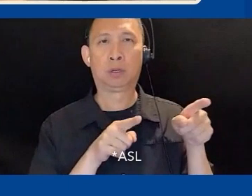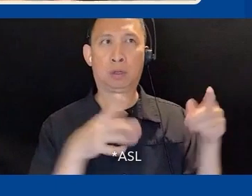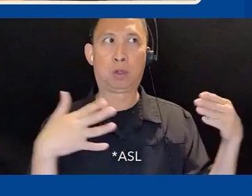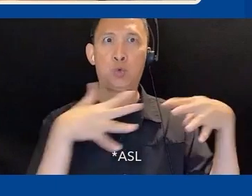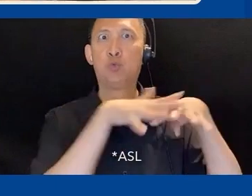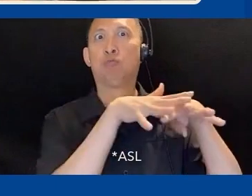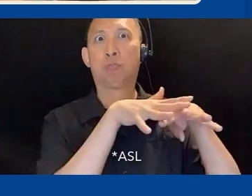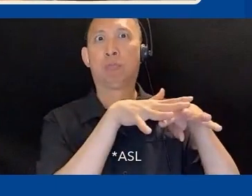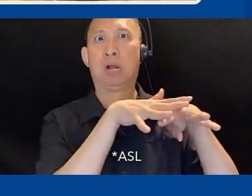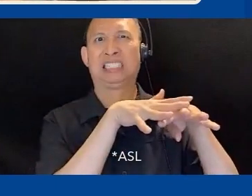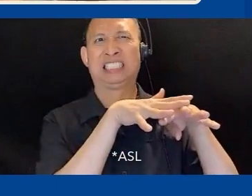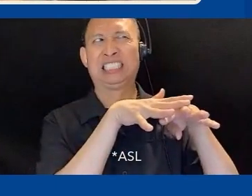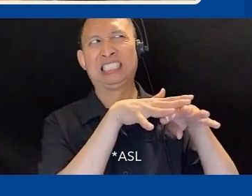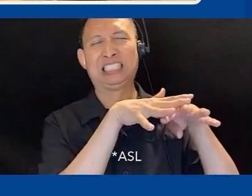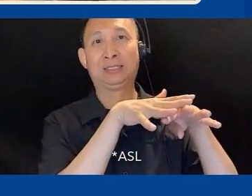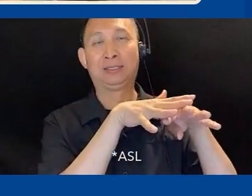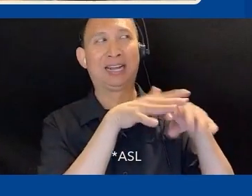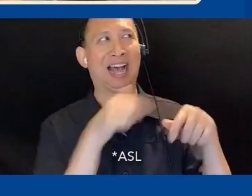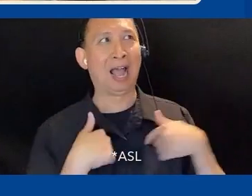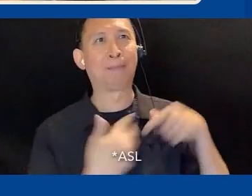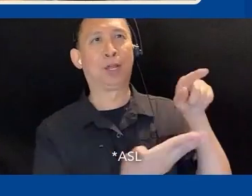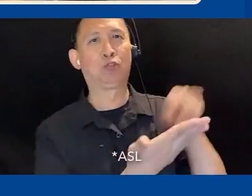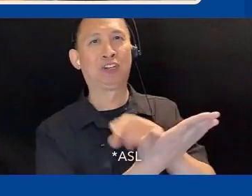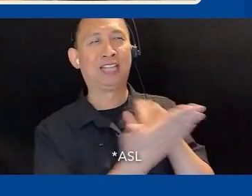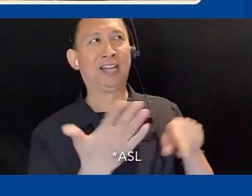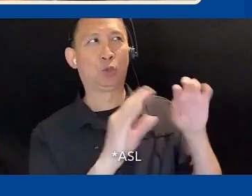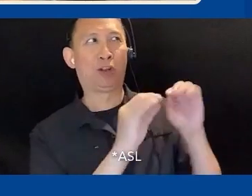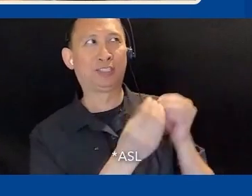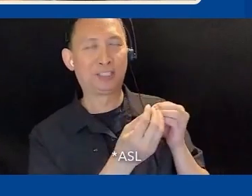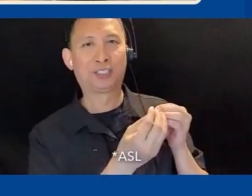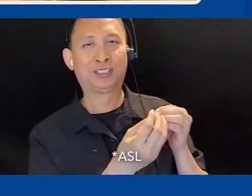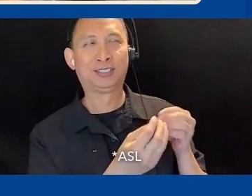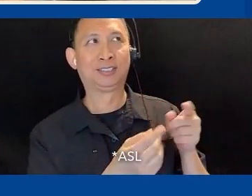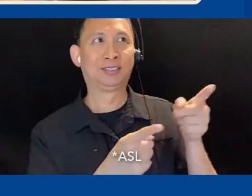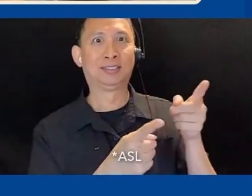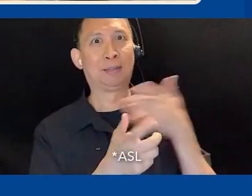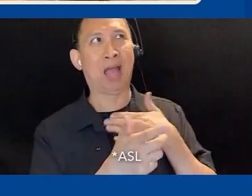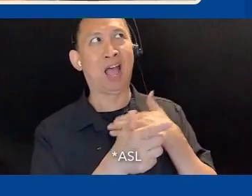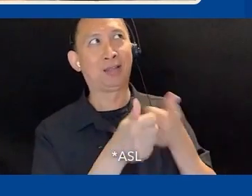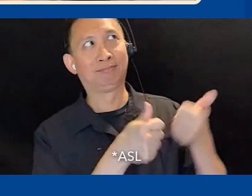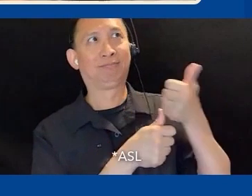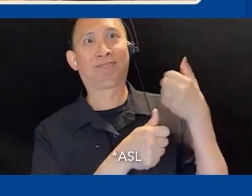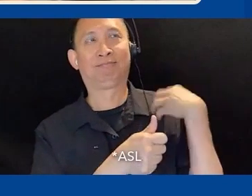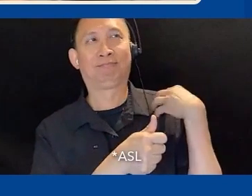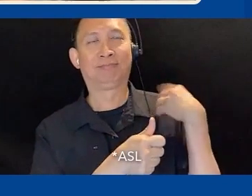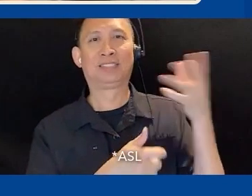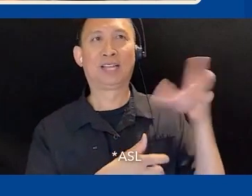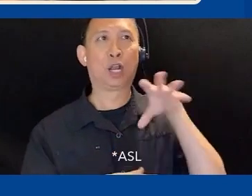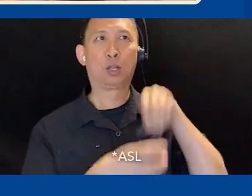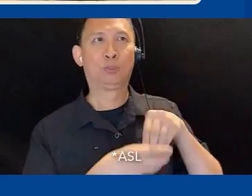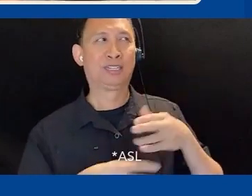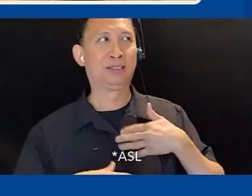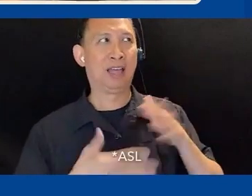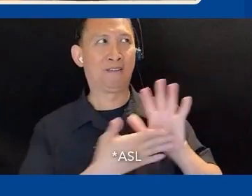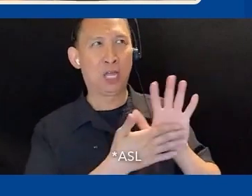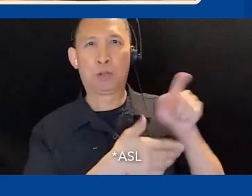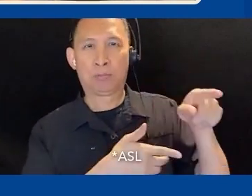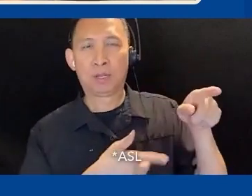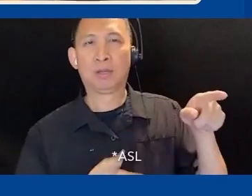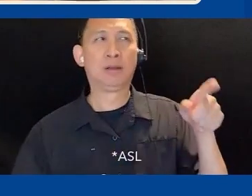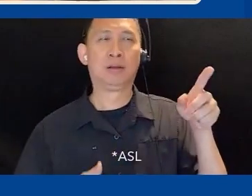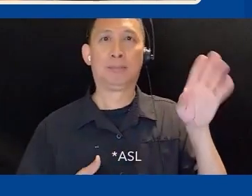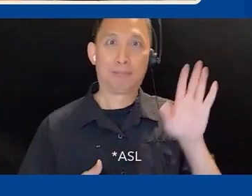situation criticizing an organization and criticizing the selection and inclusion of this film by the same organization